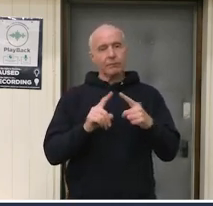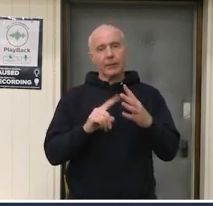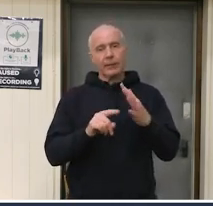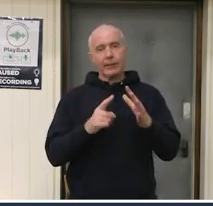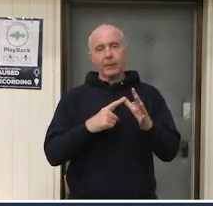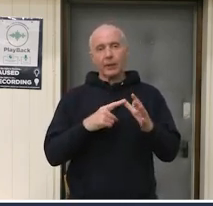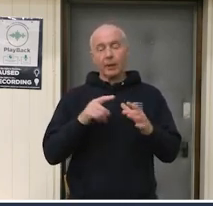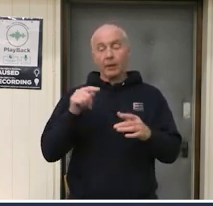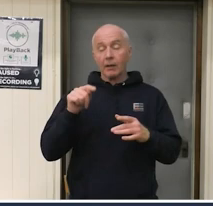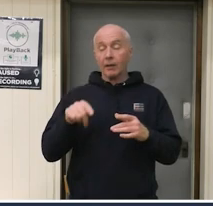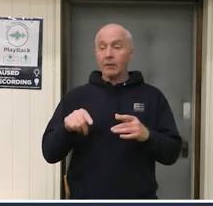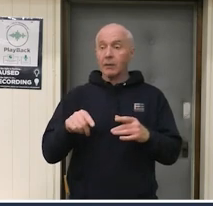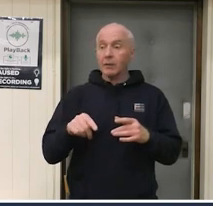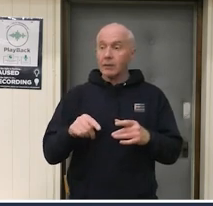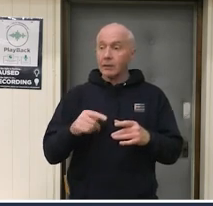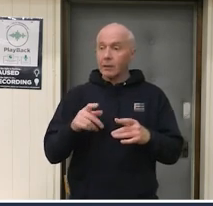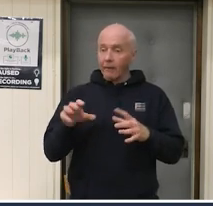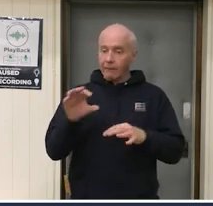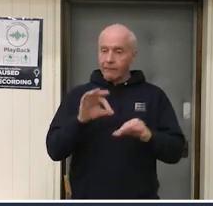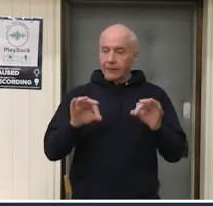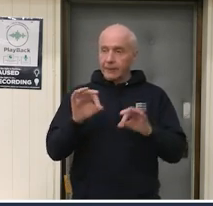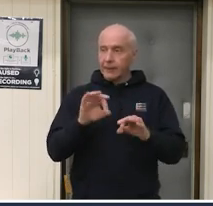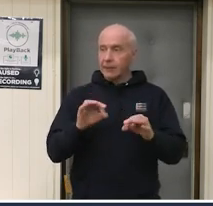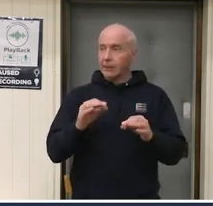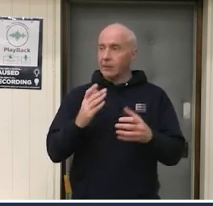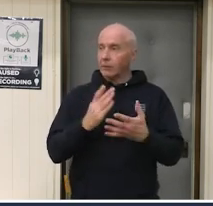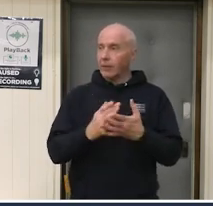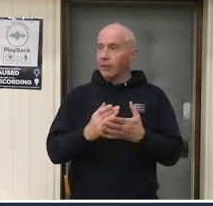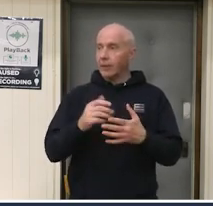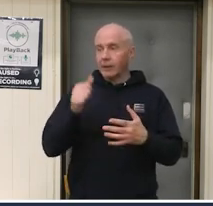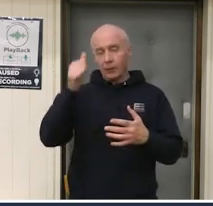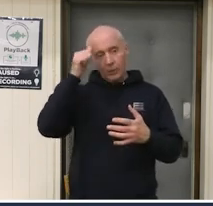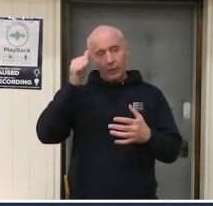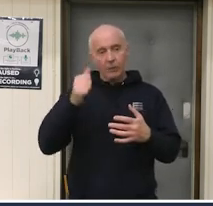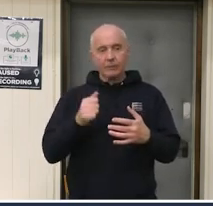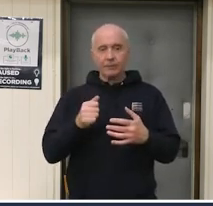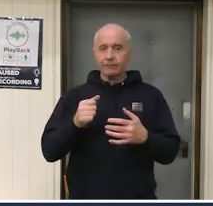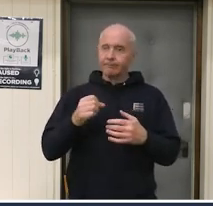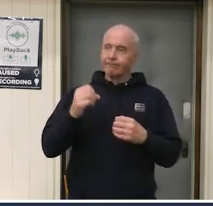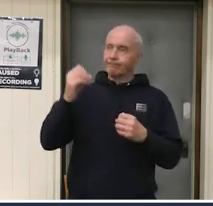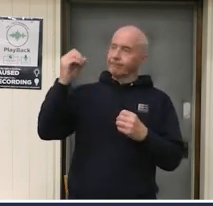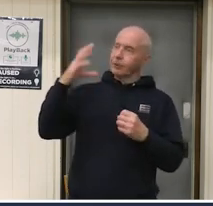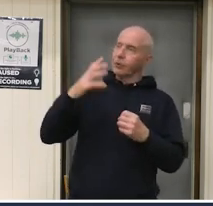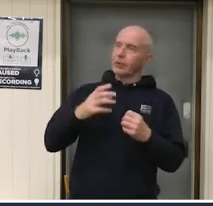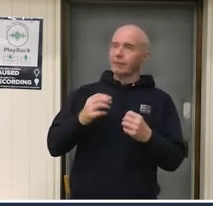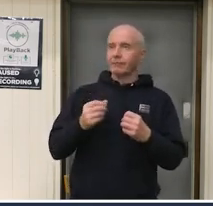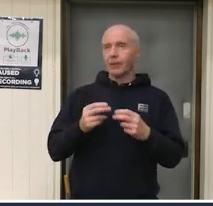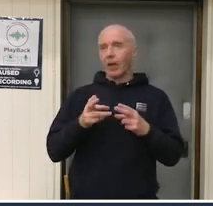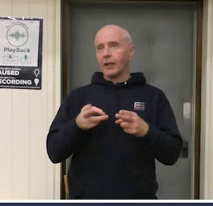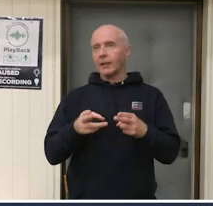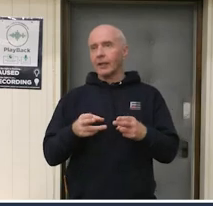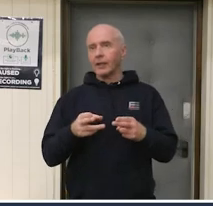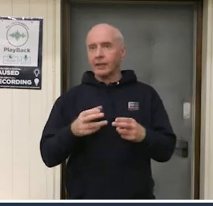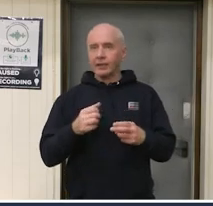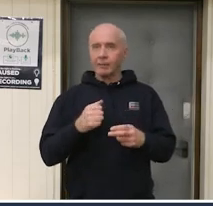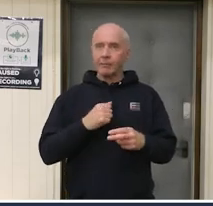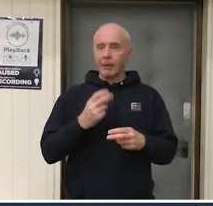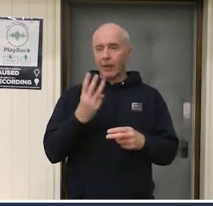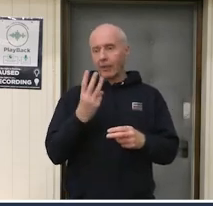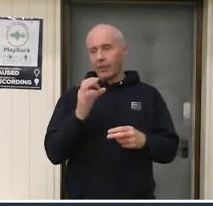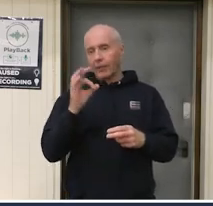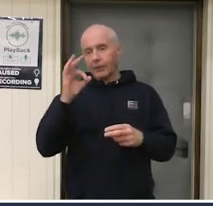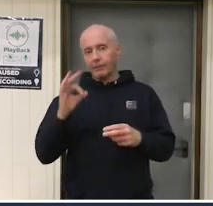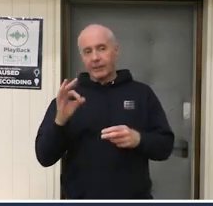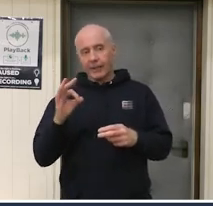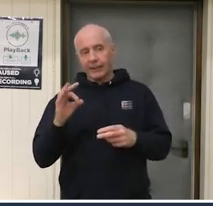about later. Physicists aren't silly. We like sunny holidays. I say that about 30% of why I went into physics is because I